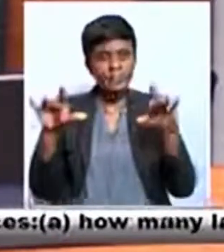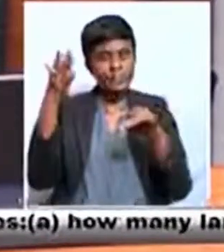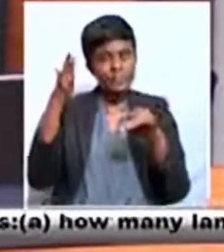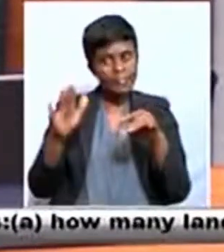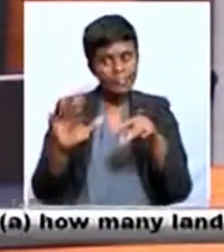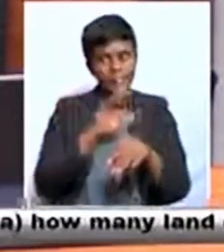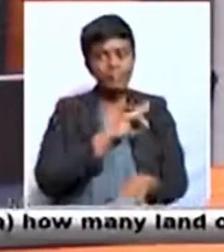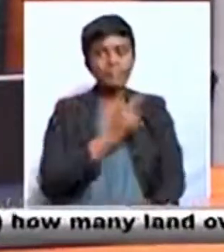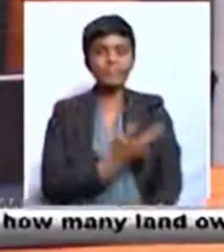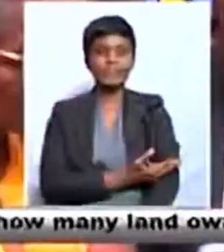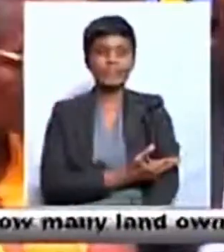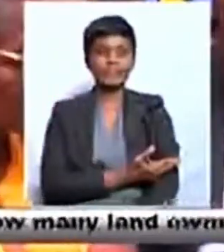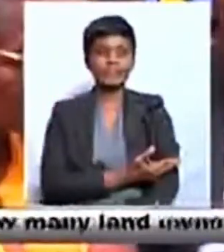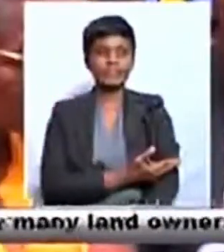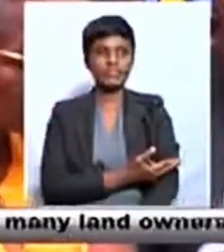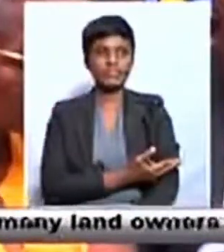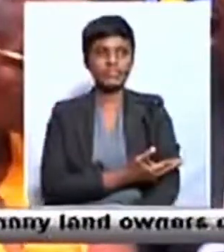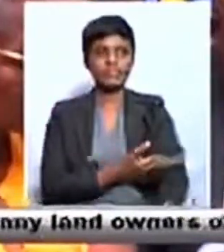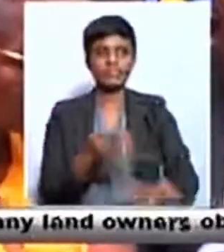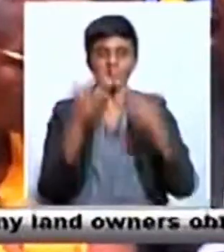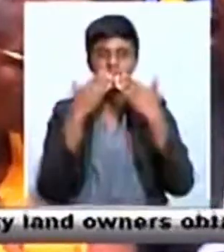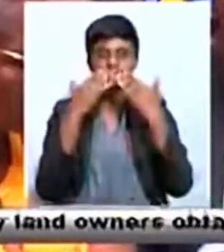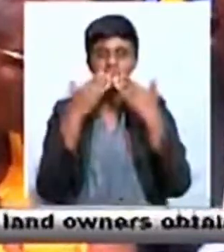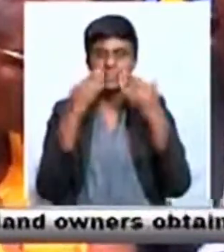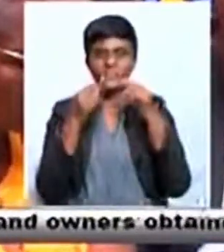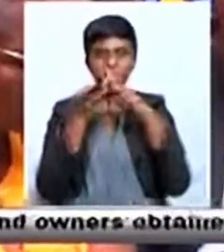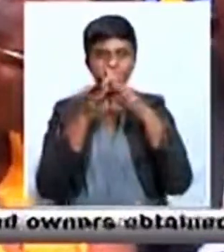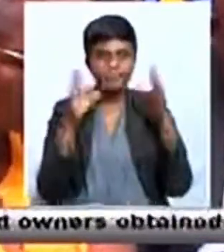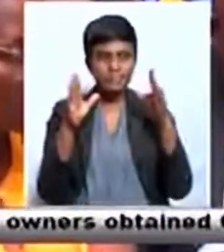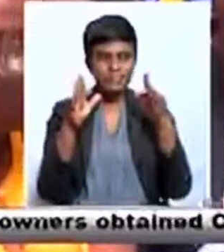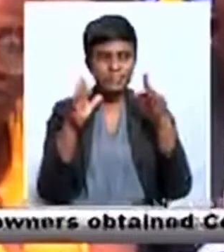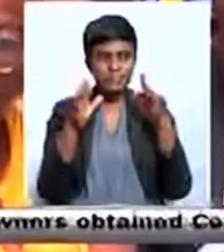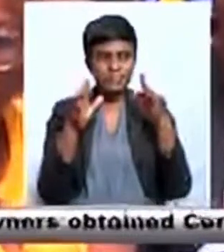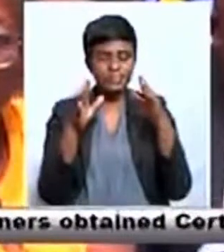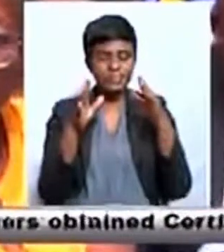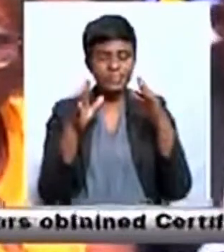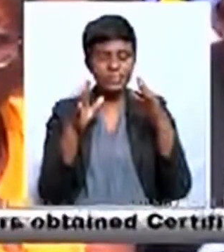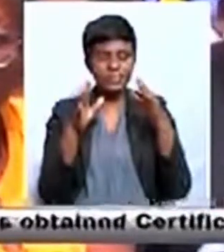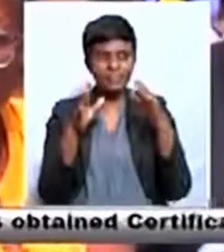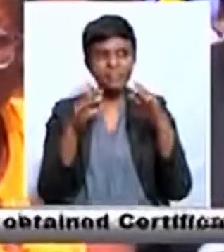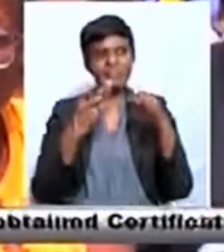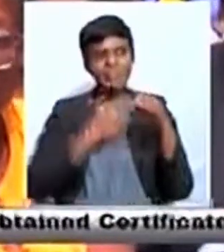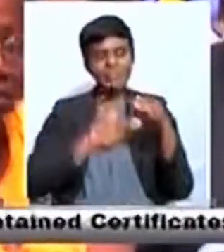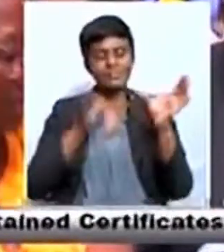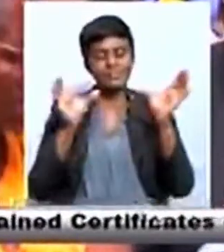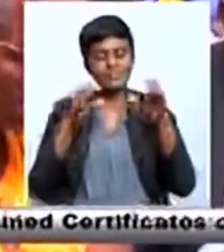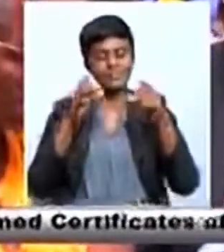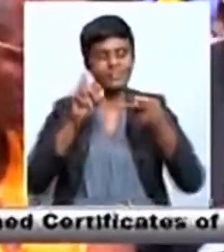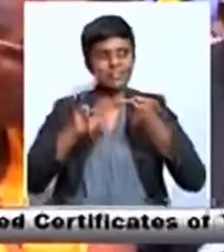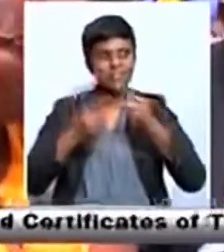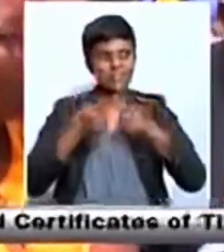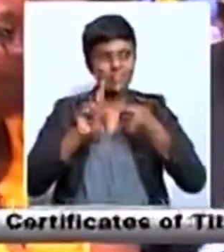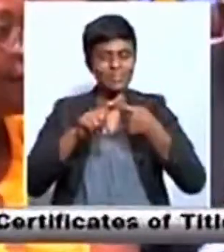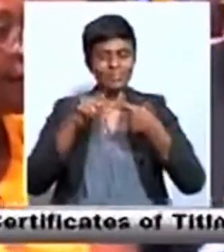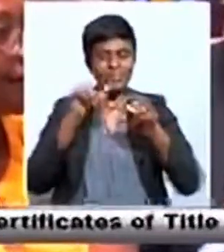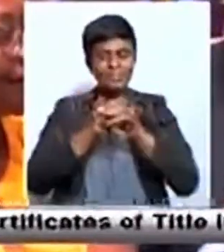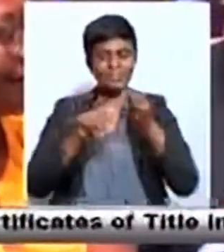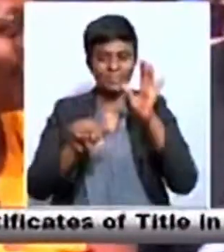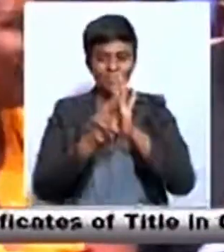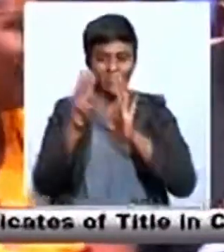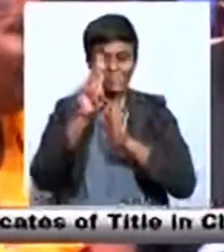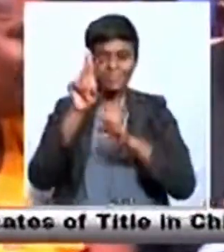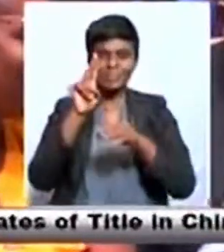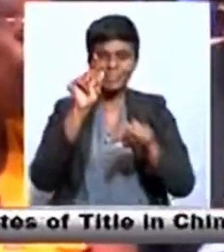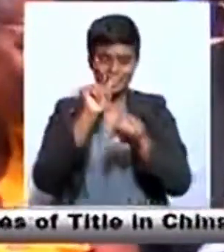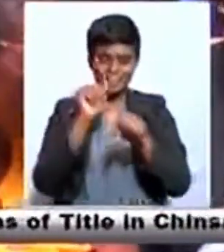Resources. Thank you very much. My classmate at UNZA. We're in the same class doing our PhD. Thank